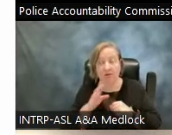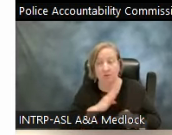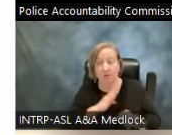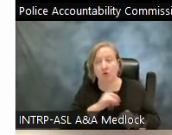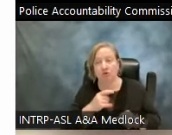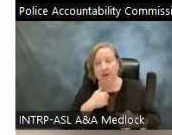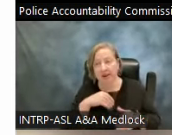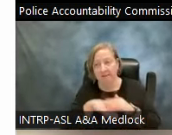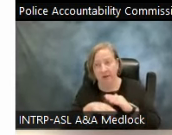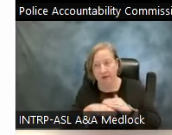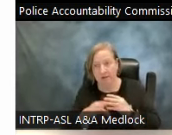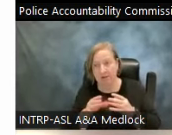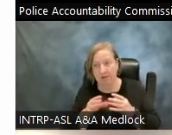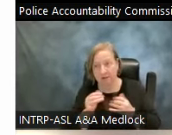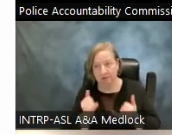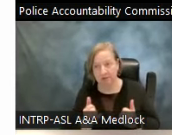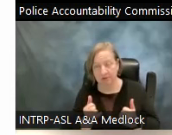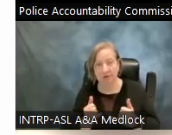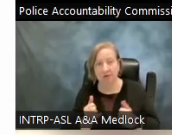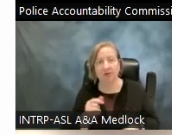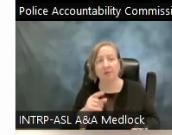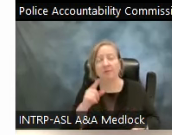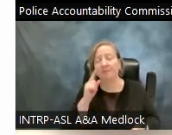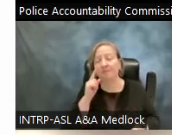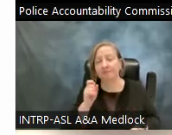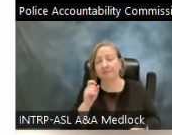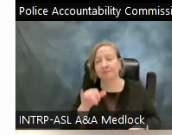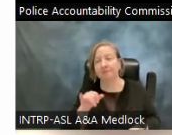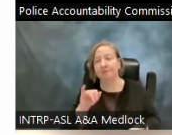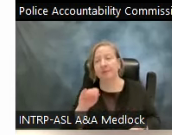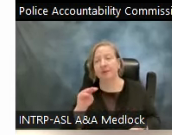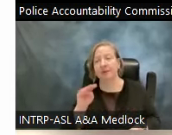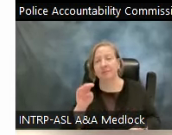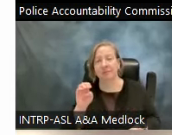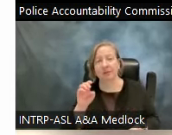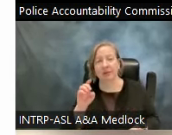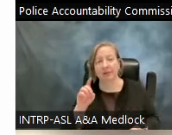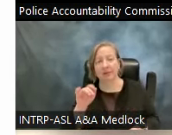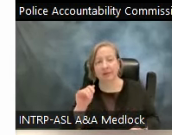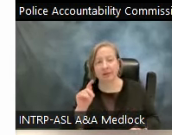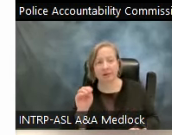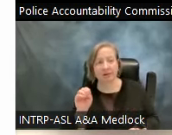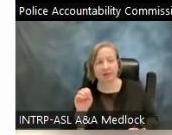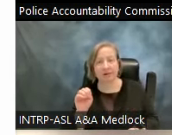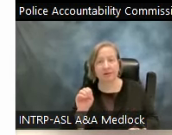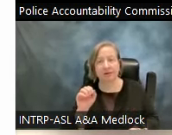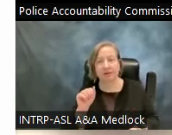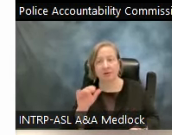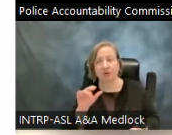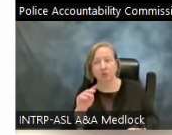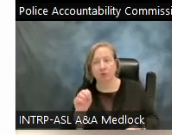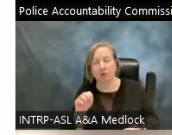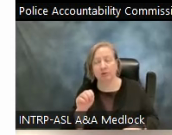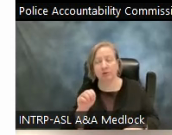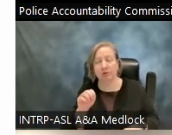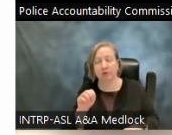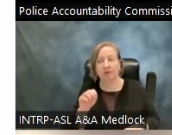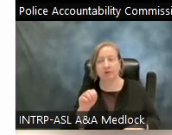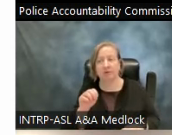have access to it because of the immediate or because of the acute nature of some of the investigations that they